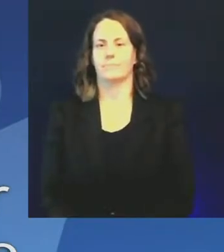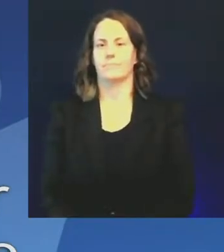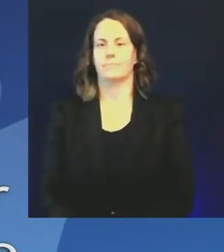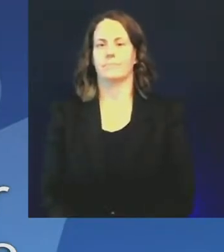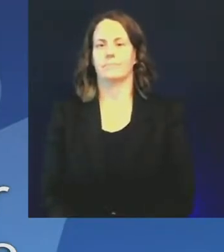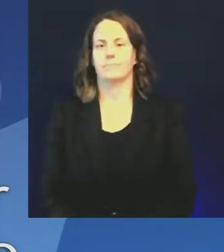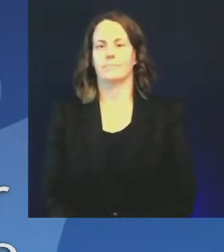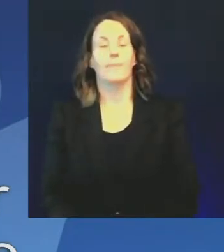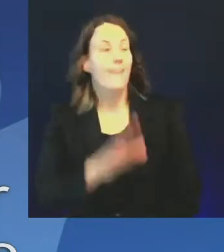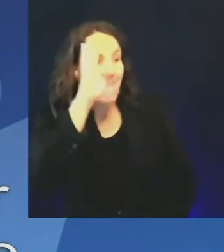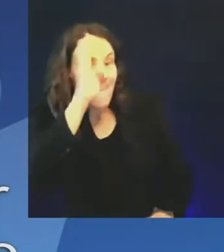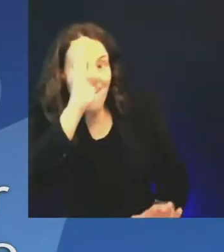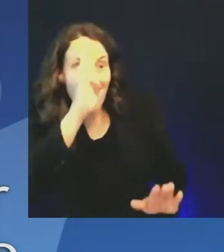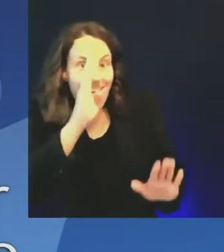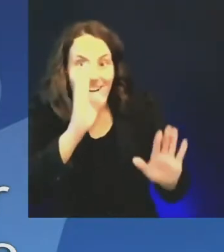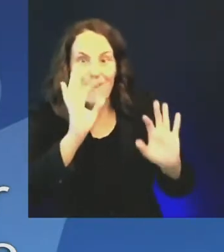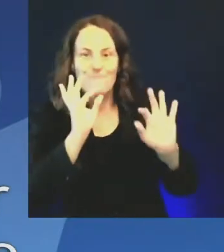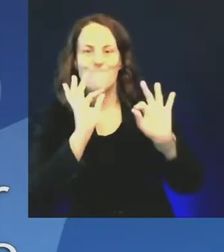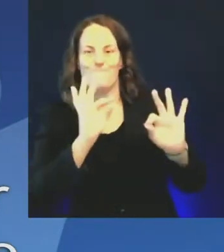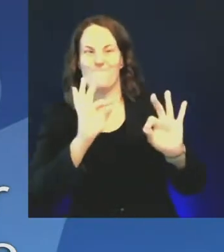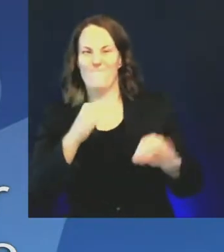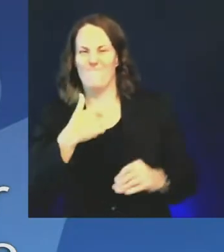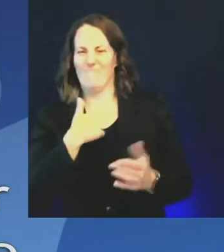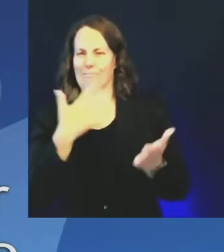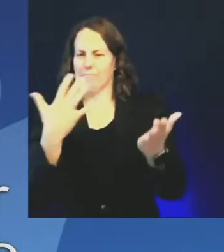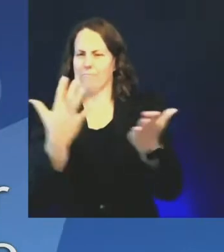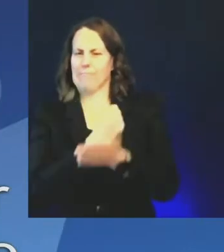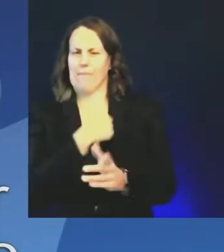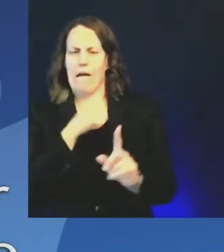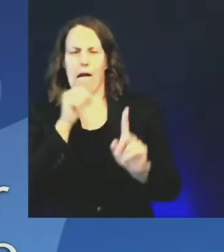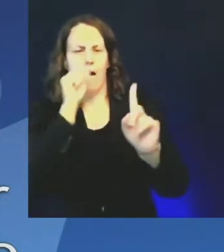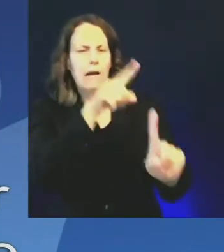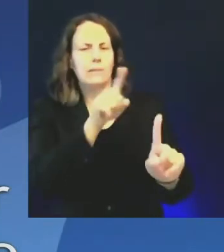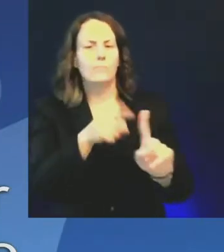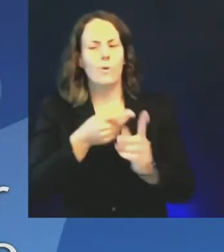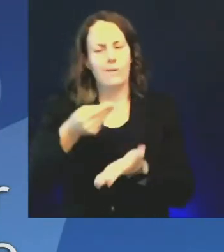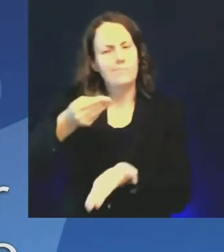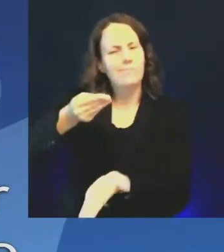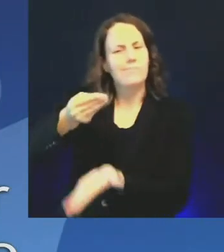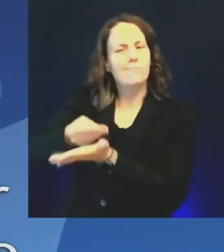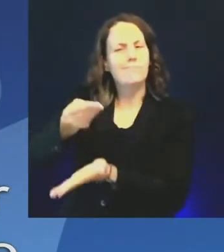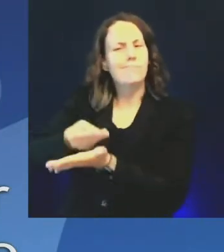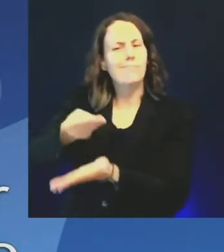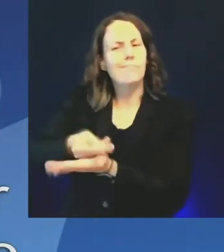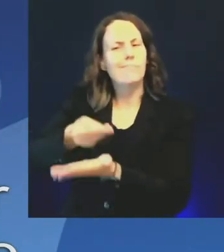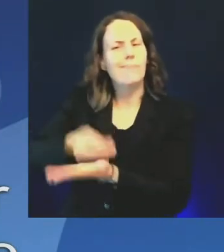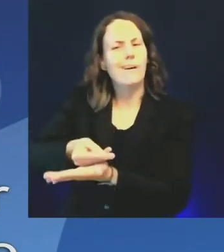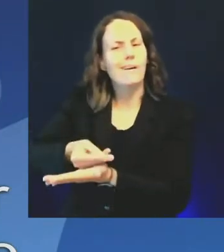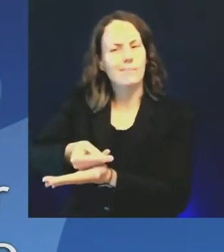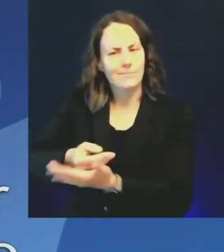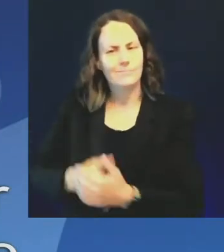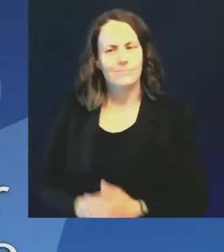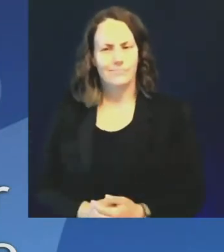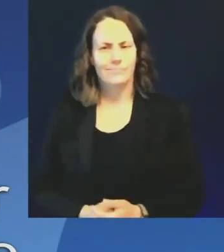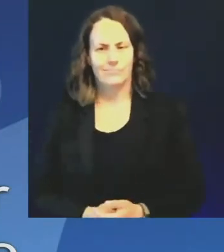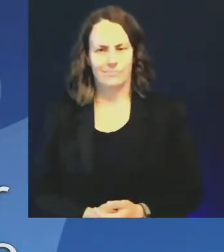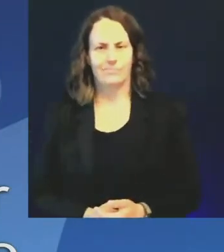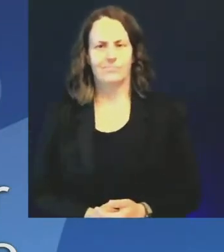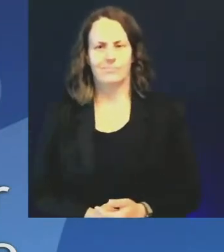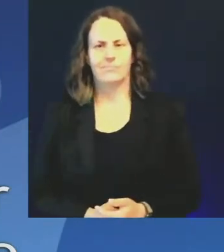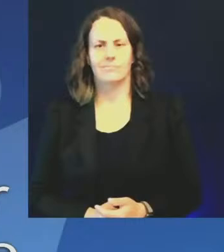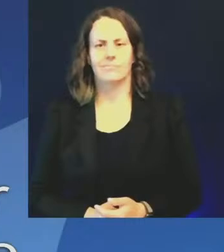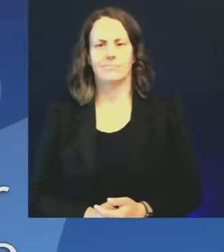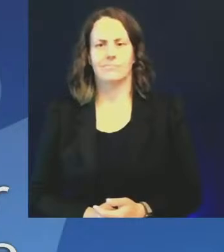Hi, I'd like to ask a budget question, if I may. Before the pandemic, there were various health groups across the nation